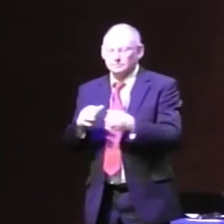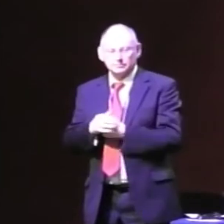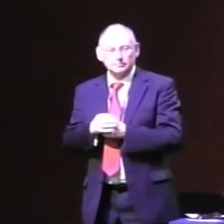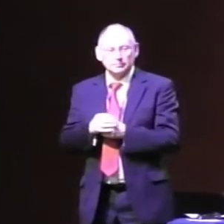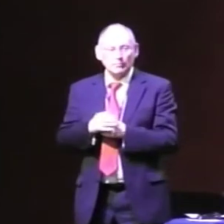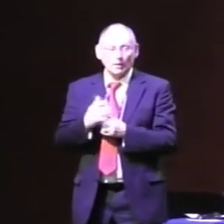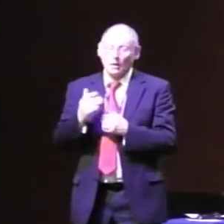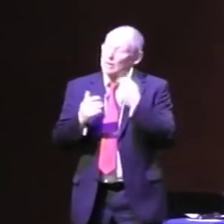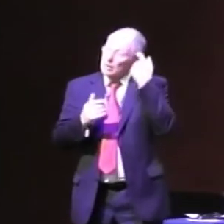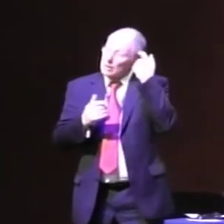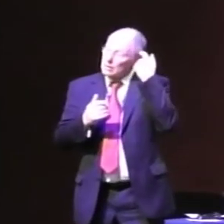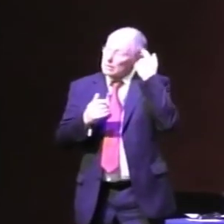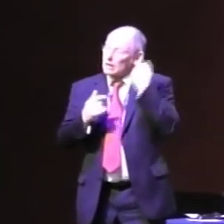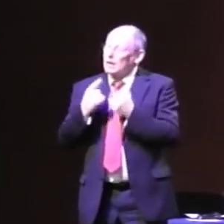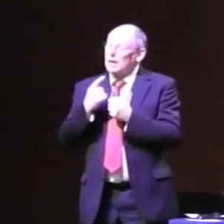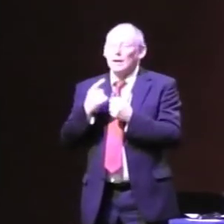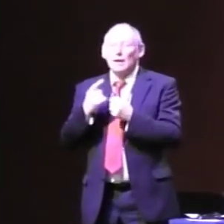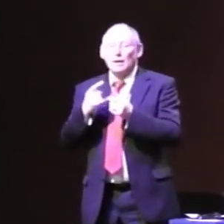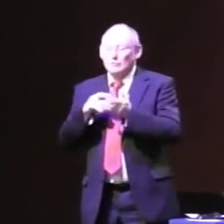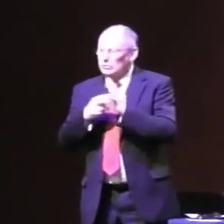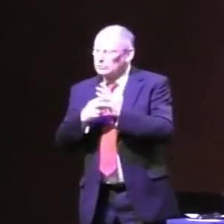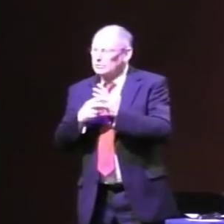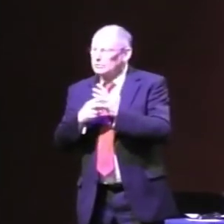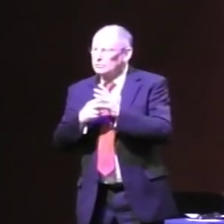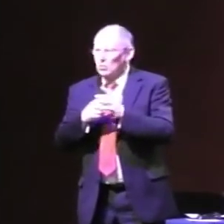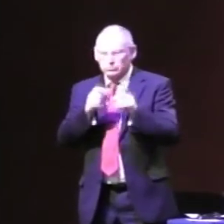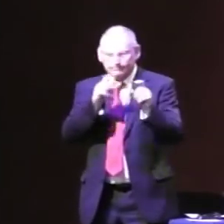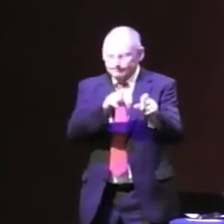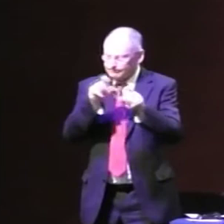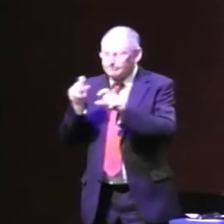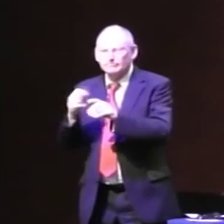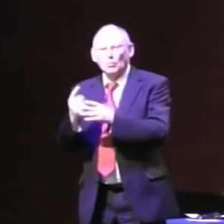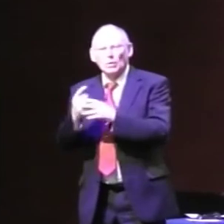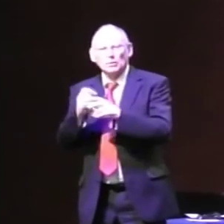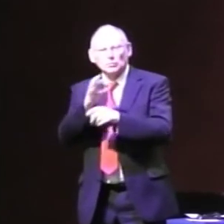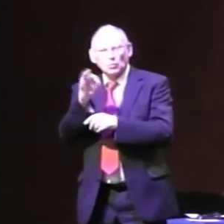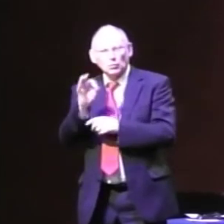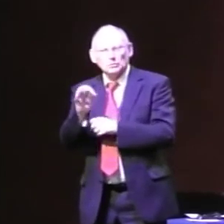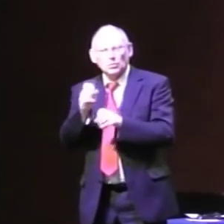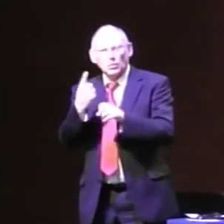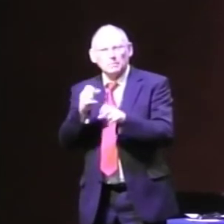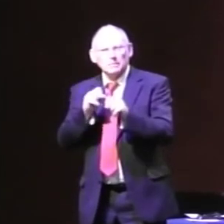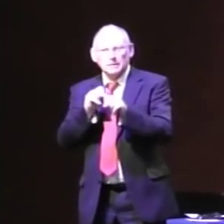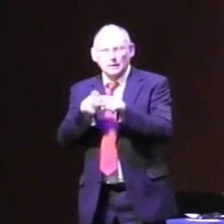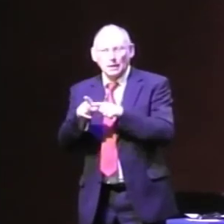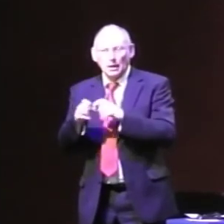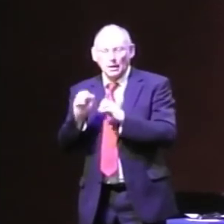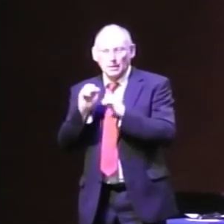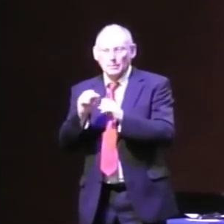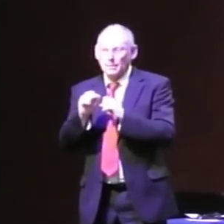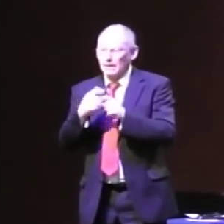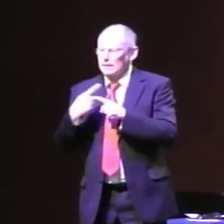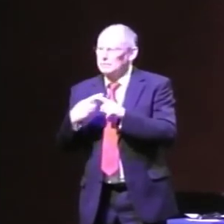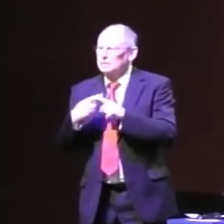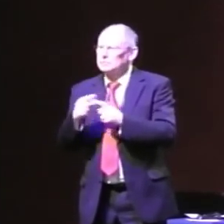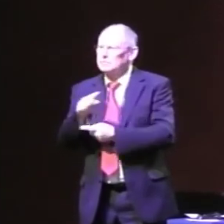In arranging the accommodation, there are some questions raised around one in particular, where there was an